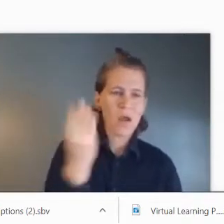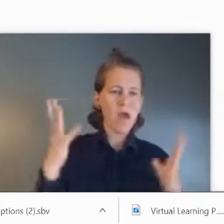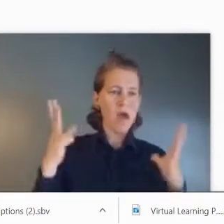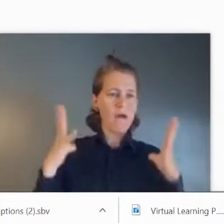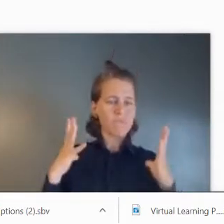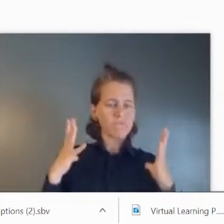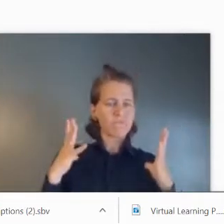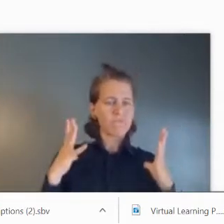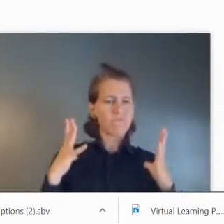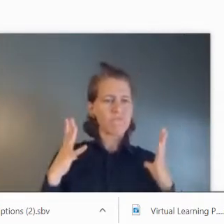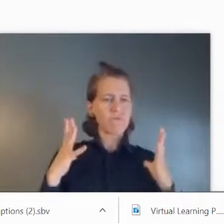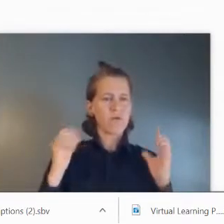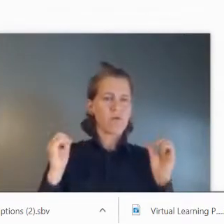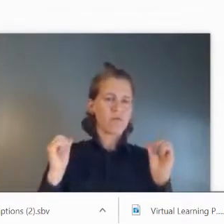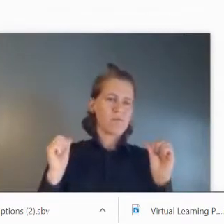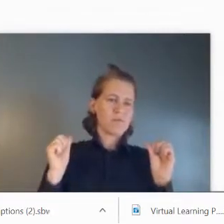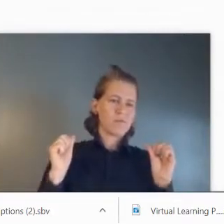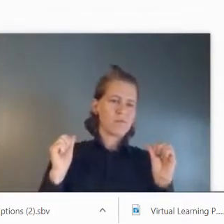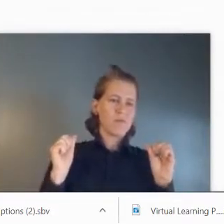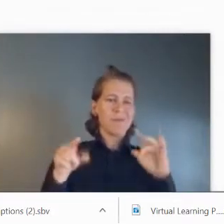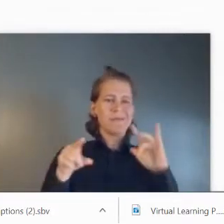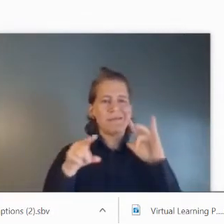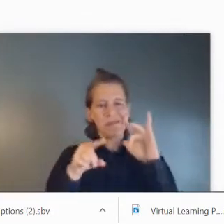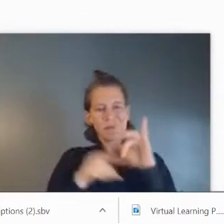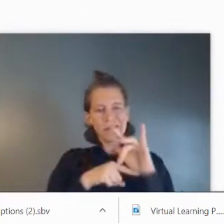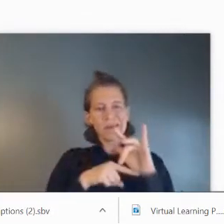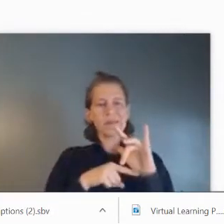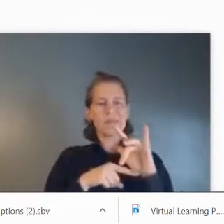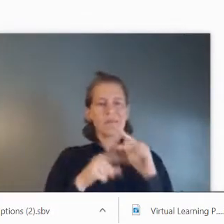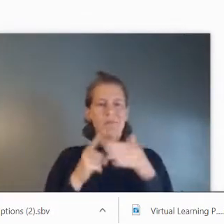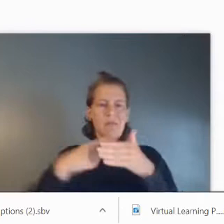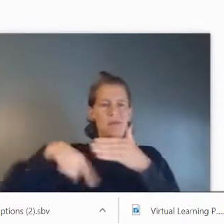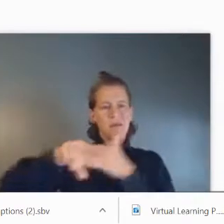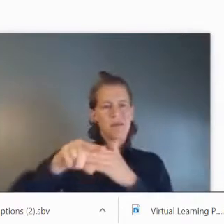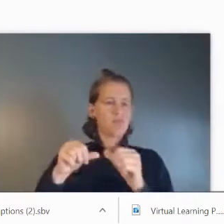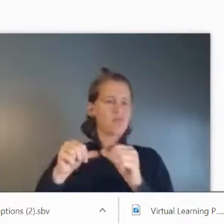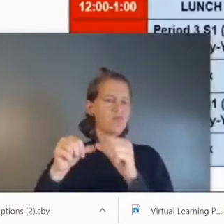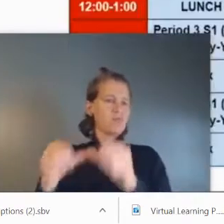with the next day in the A-B alternation, determined by the previous Thursday.